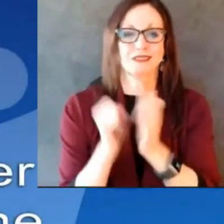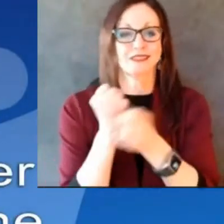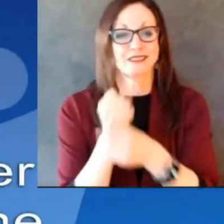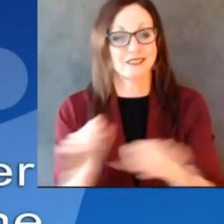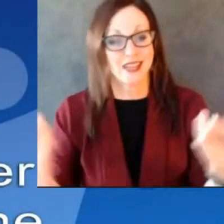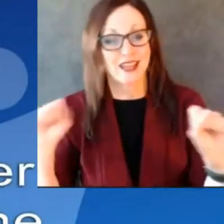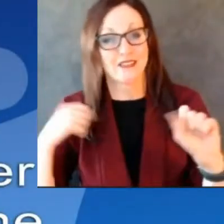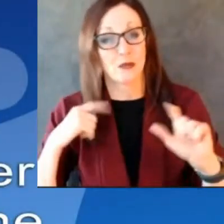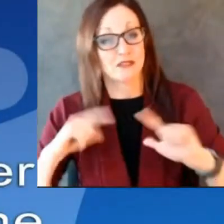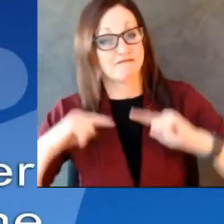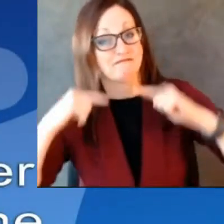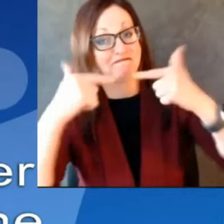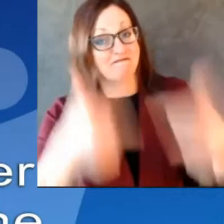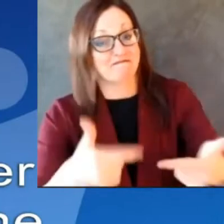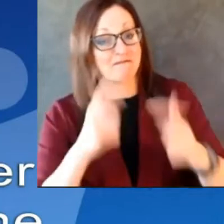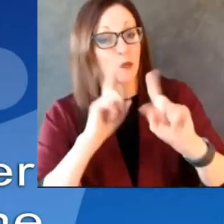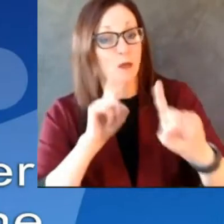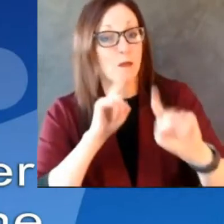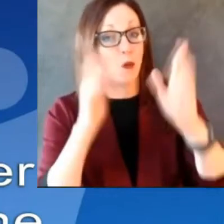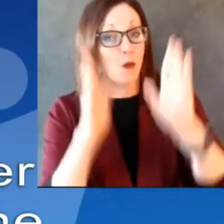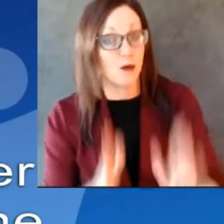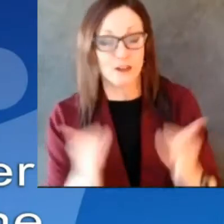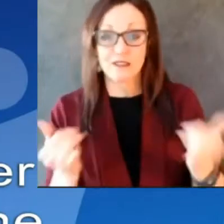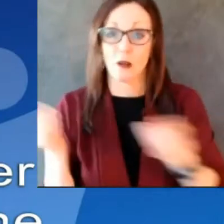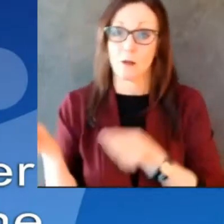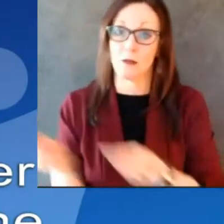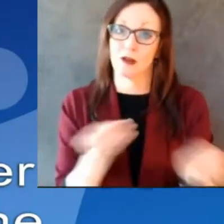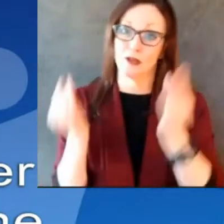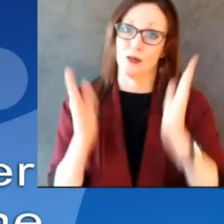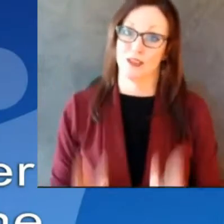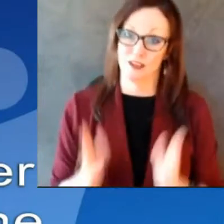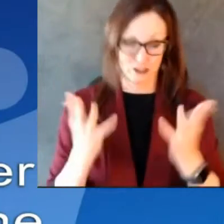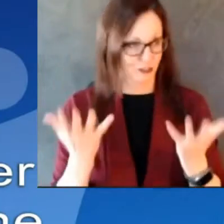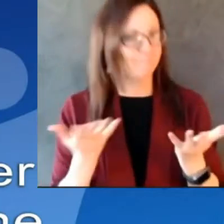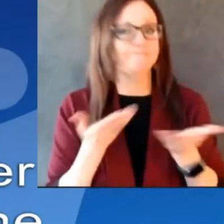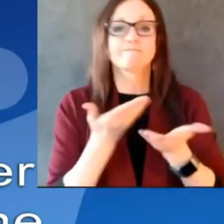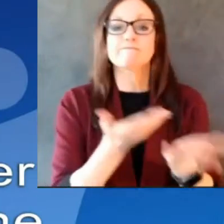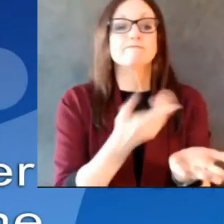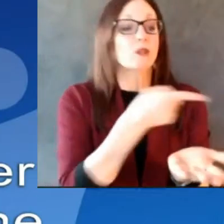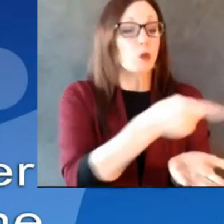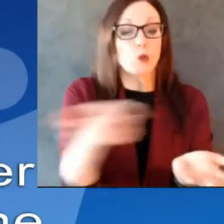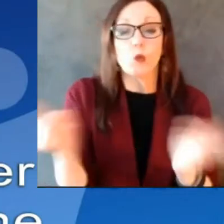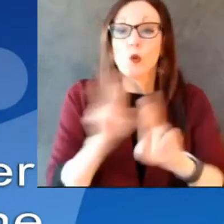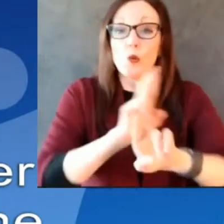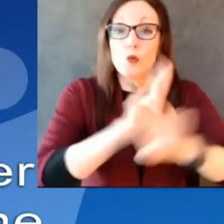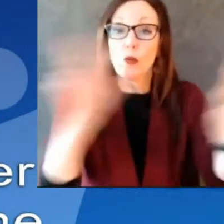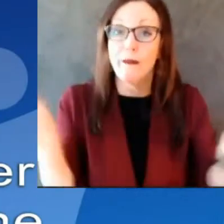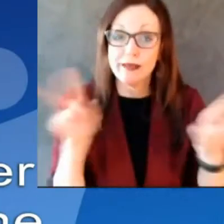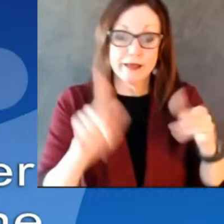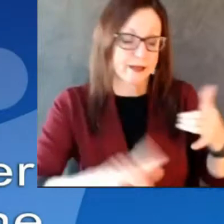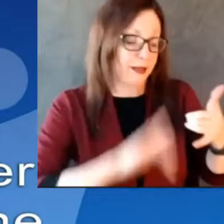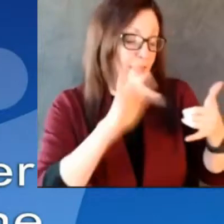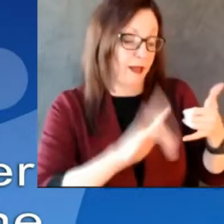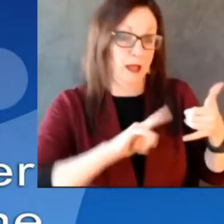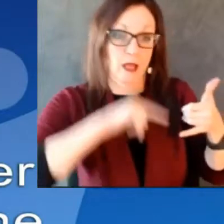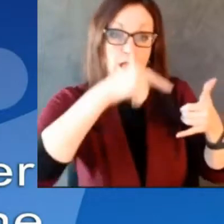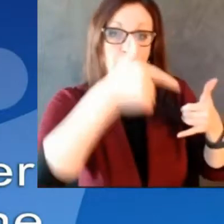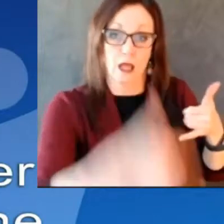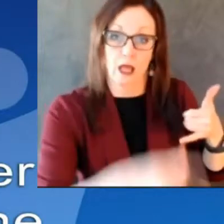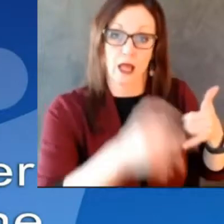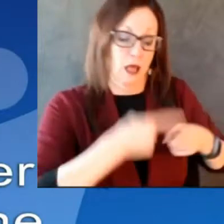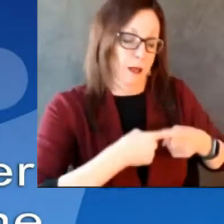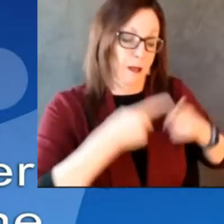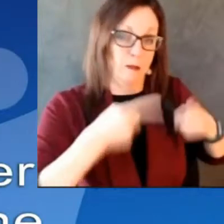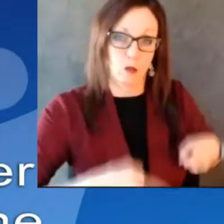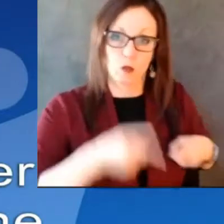do need to conclude the briefing at 2:15 this afternoon, so in the interest of time, please one question per reporter. And we'll begin